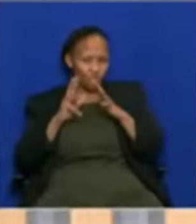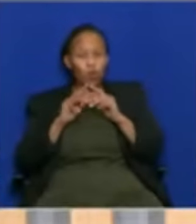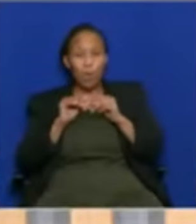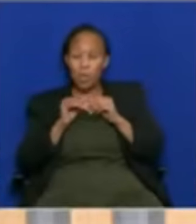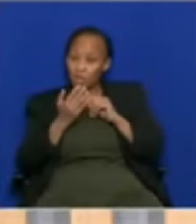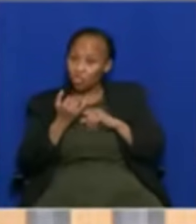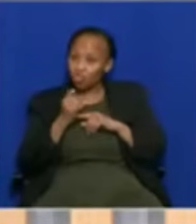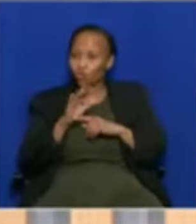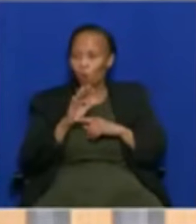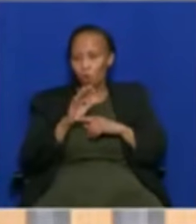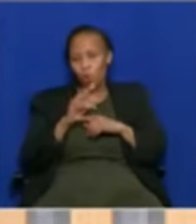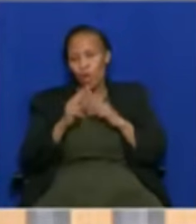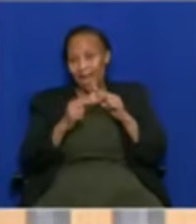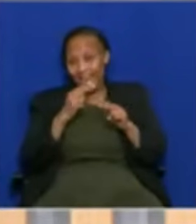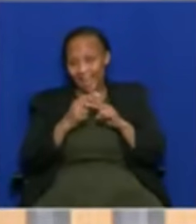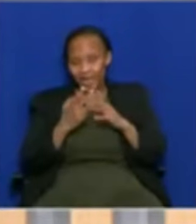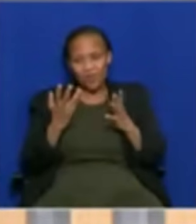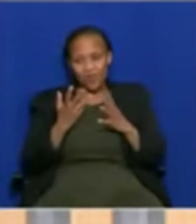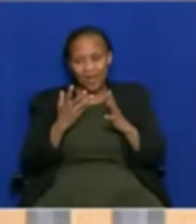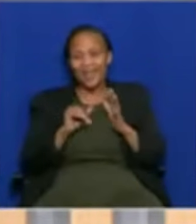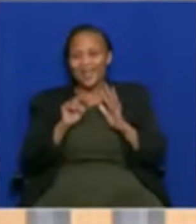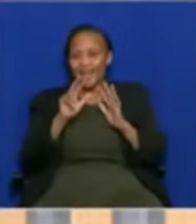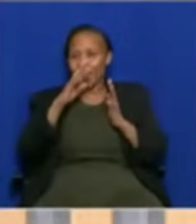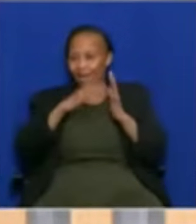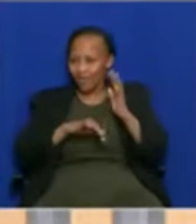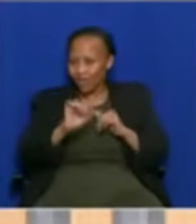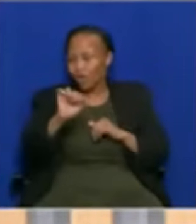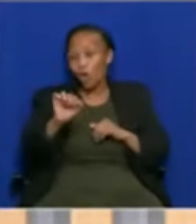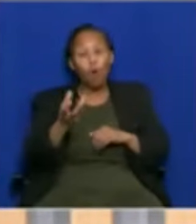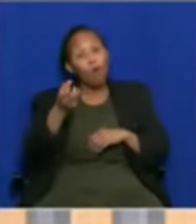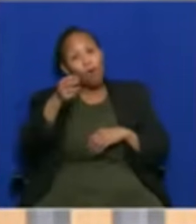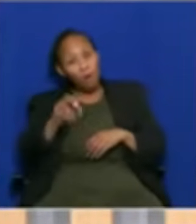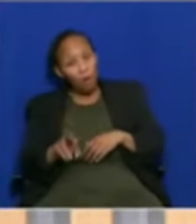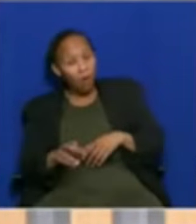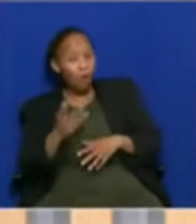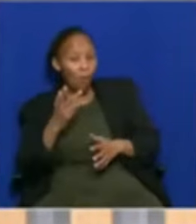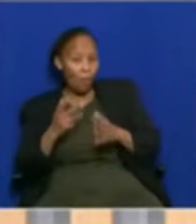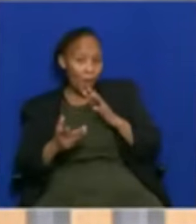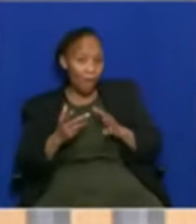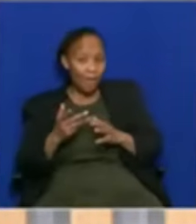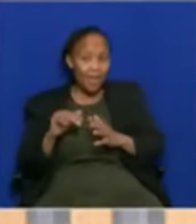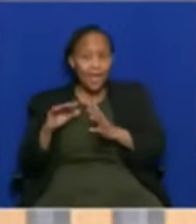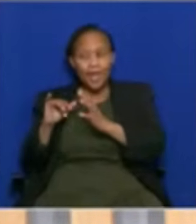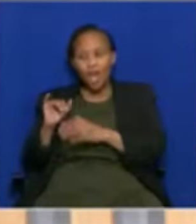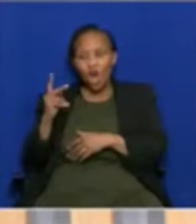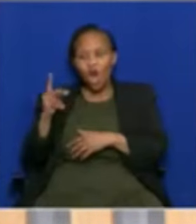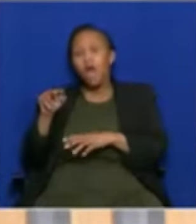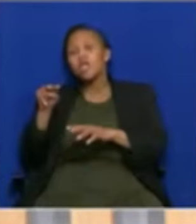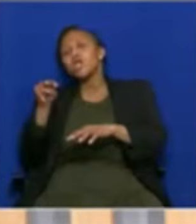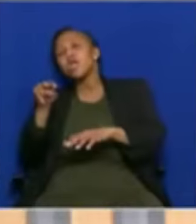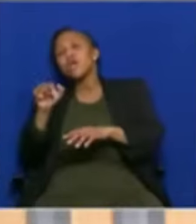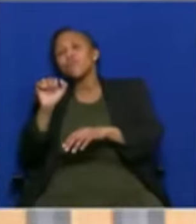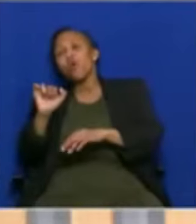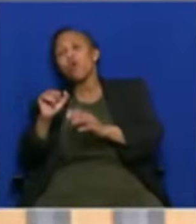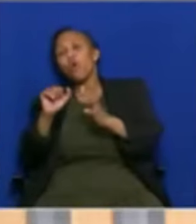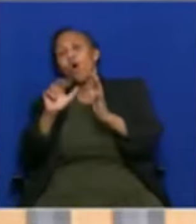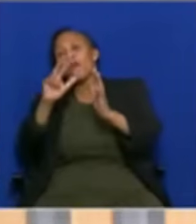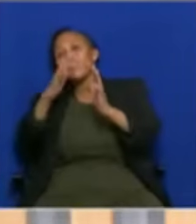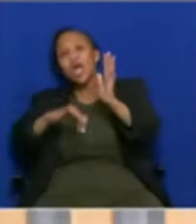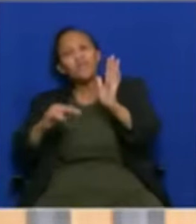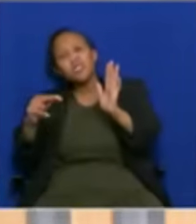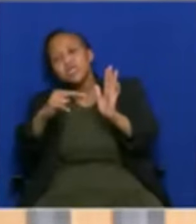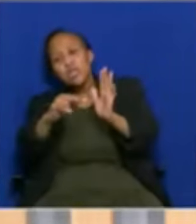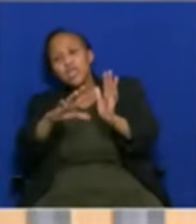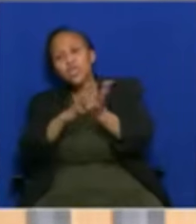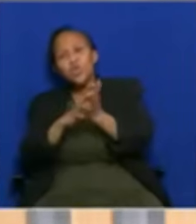or did he look at your affidavit and then included it in his affidavit? No, he had no insight. Sorry, Commissioner, carry on.